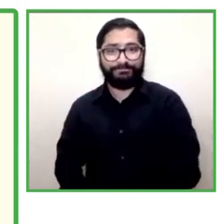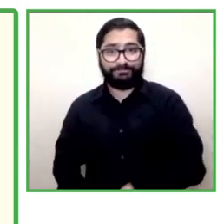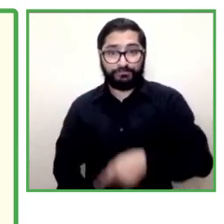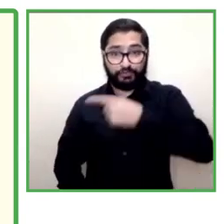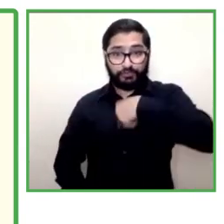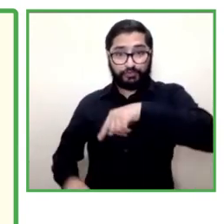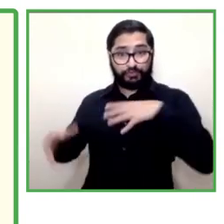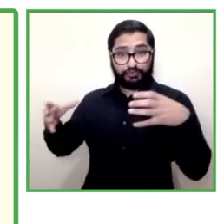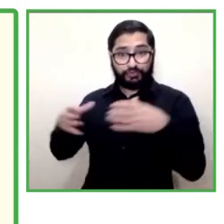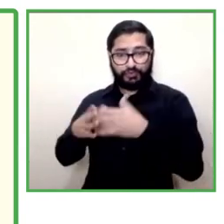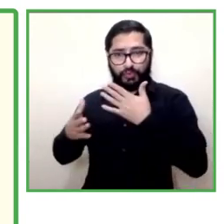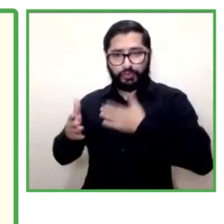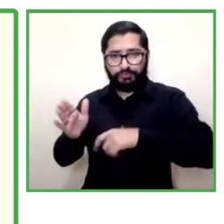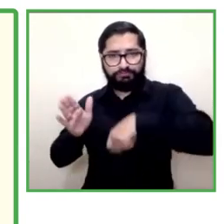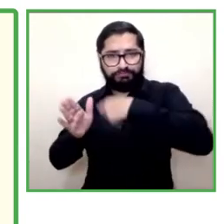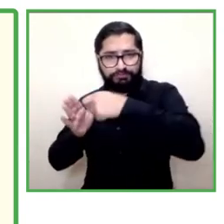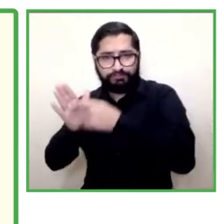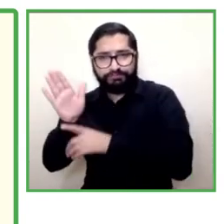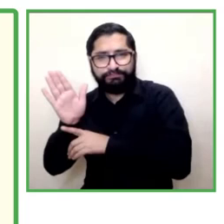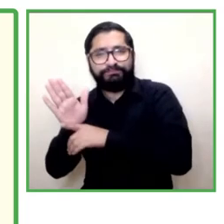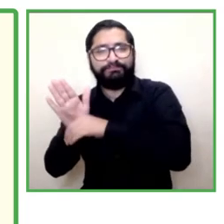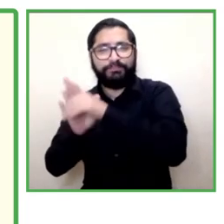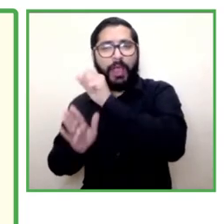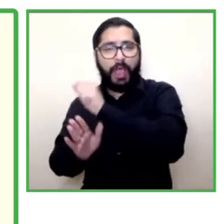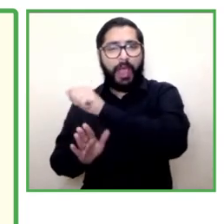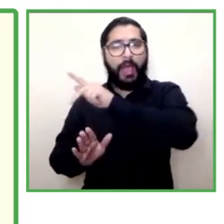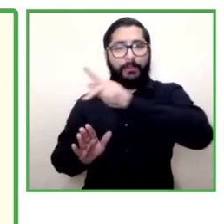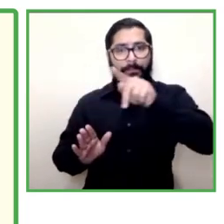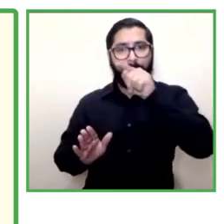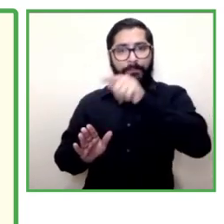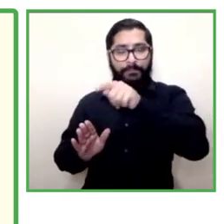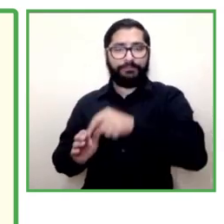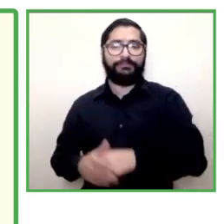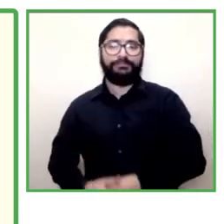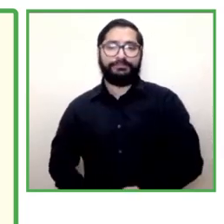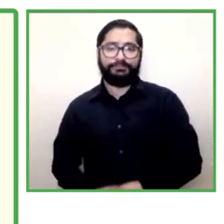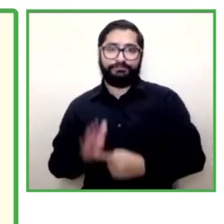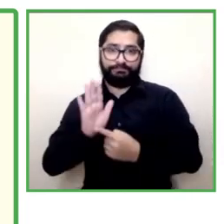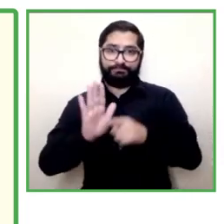innovative, well-proven learning technologies that